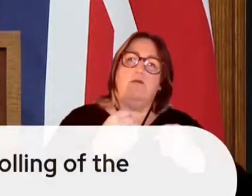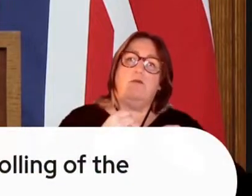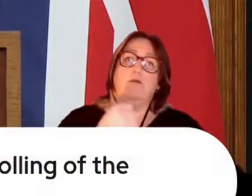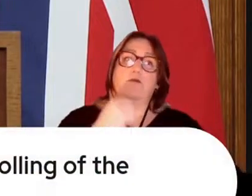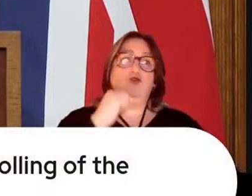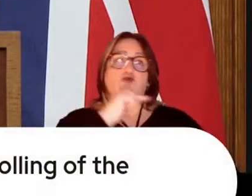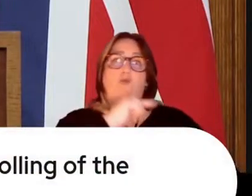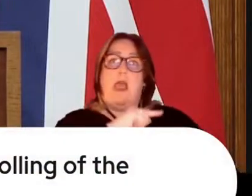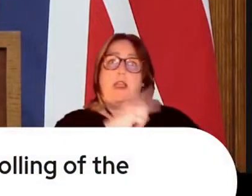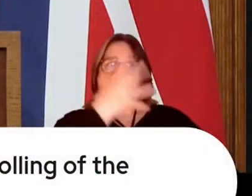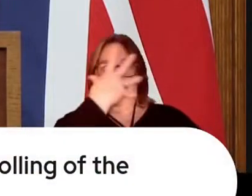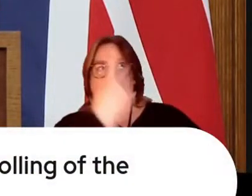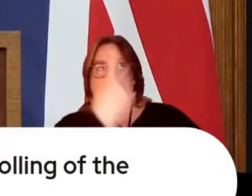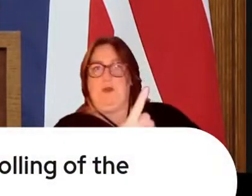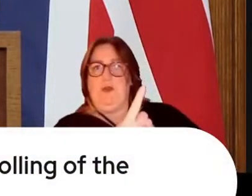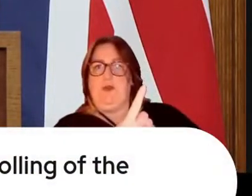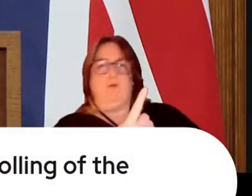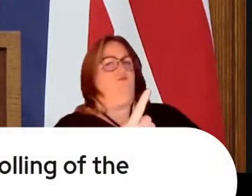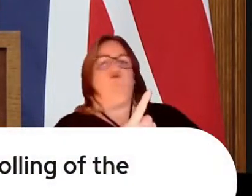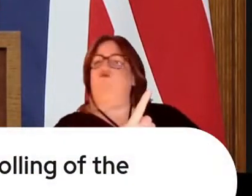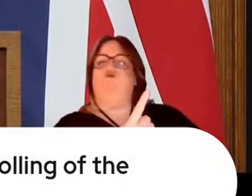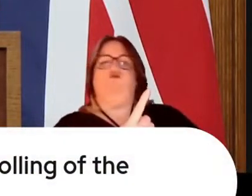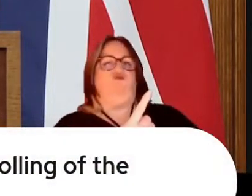strangers. A community.